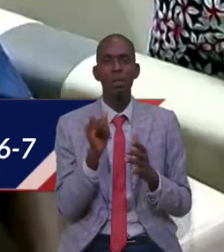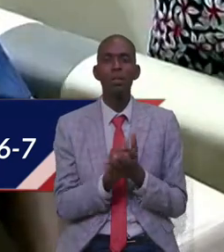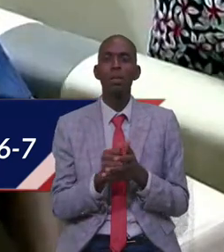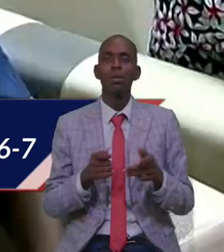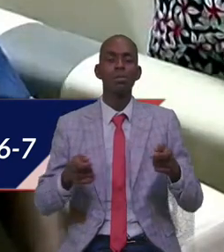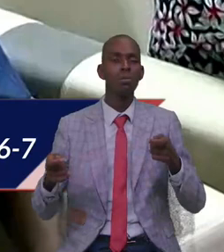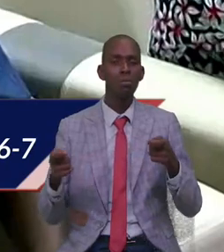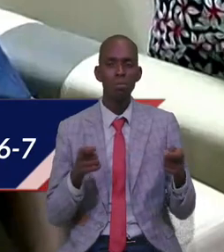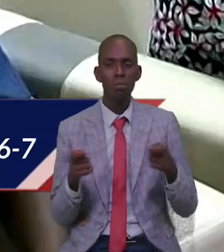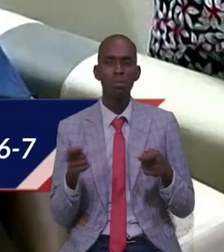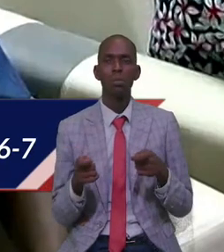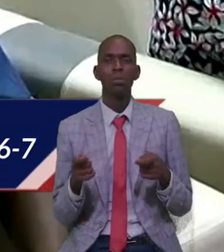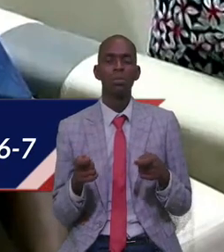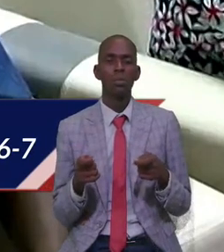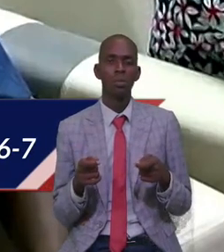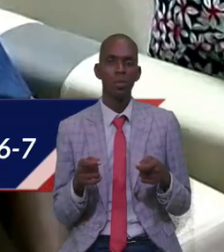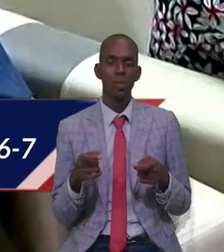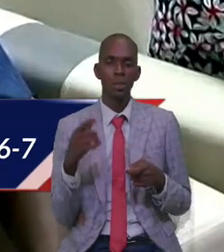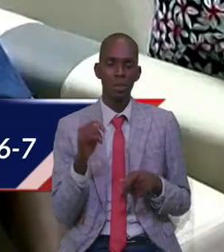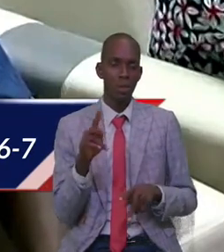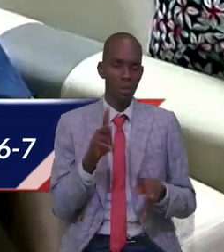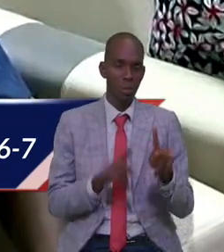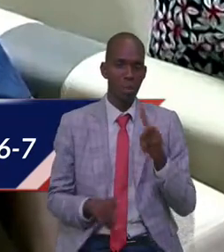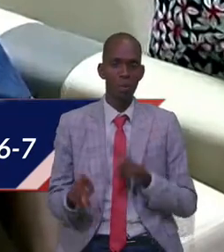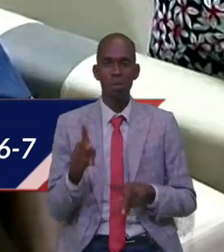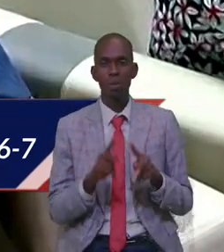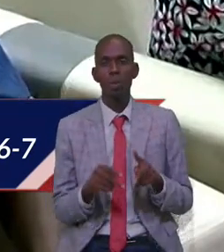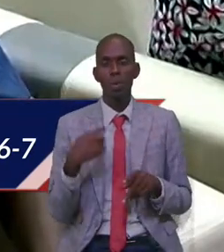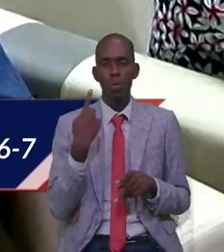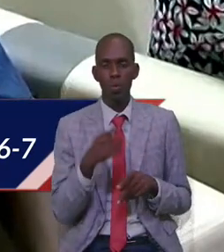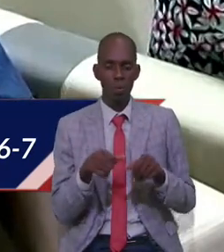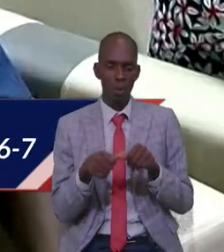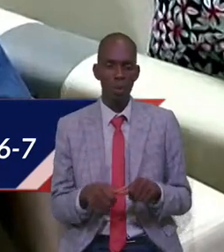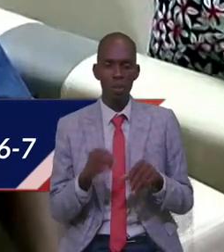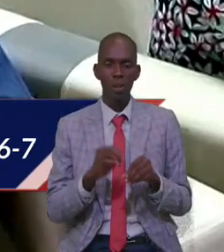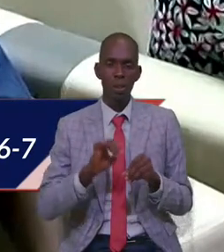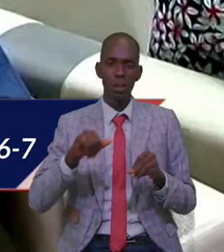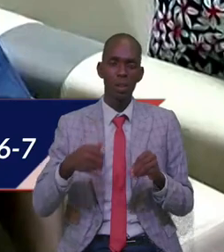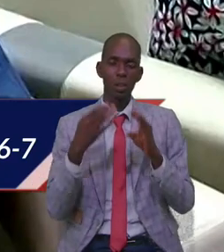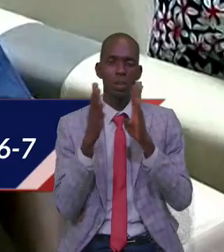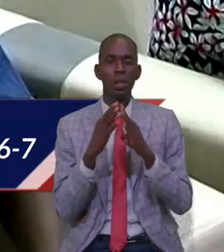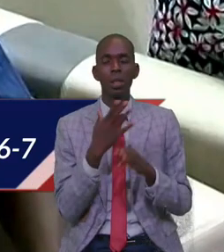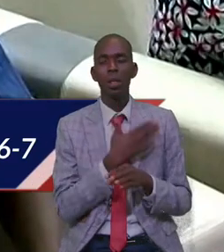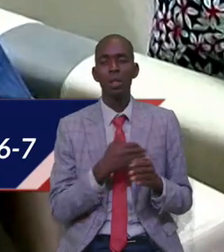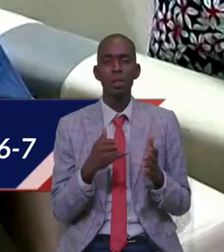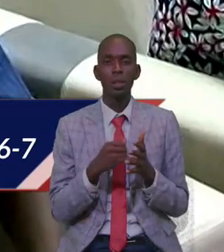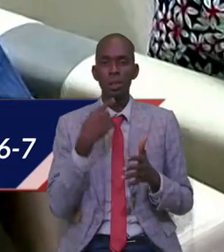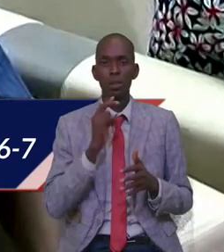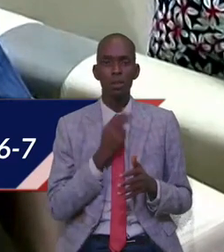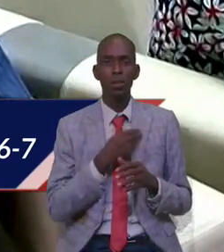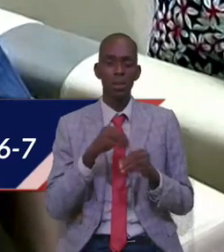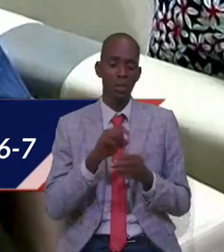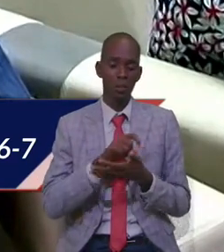rule this people which is in Jerusalem. And then he tells us in verse 16,